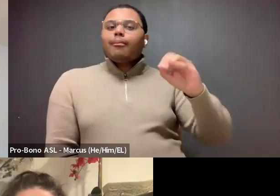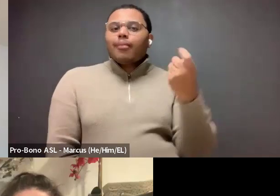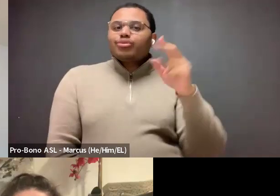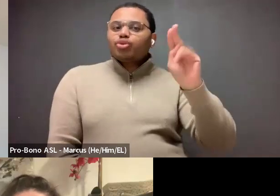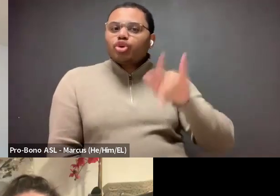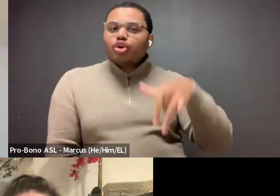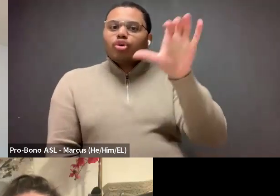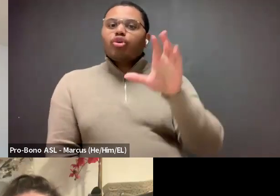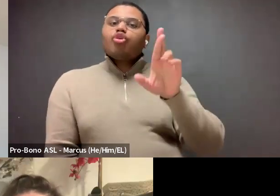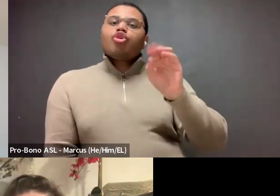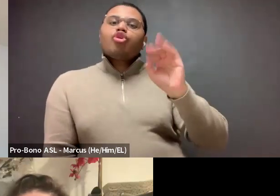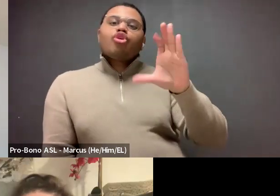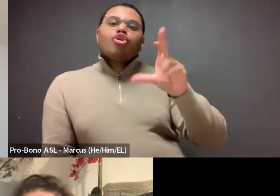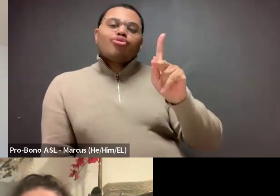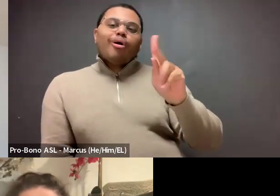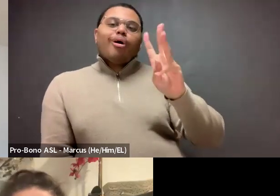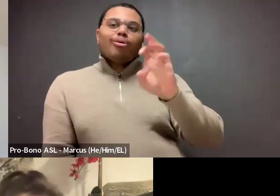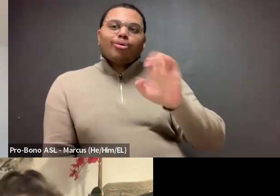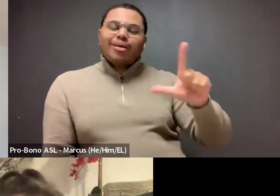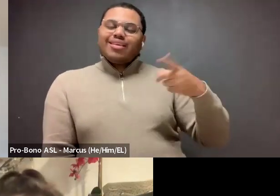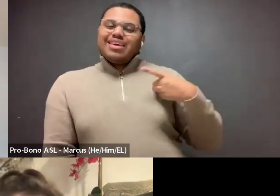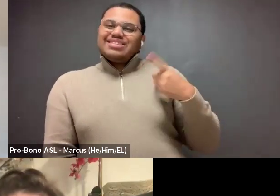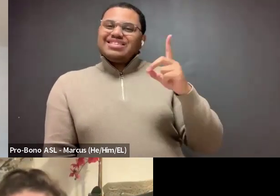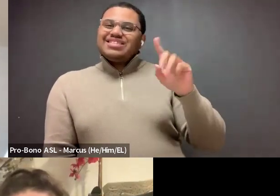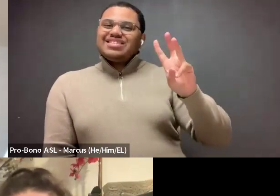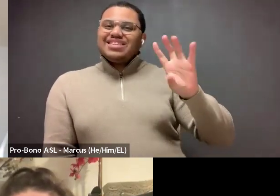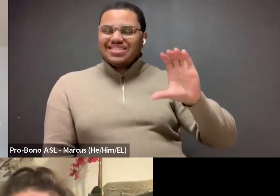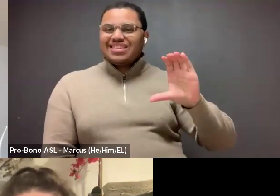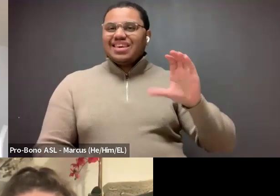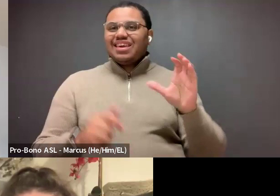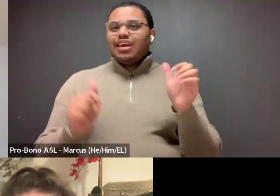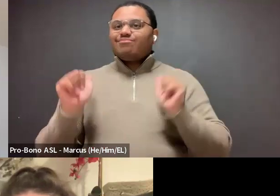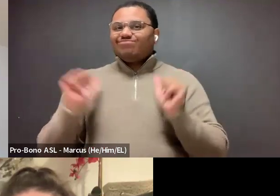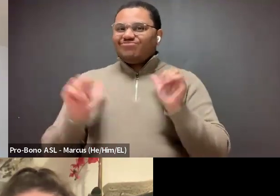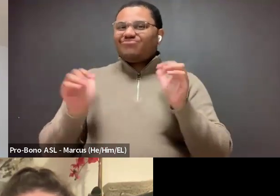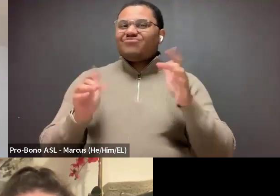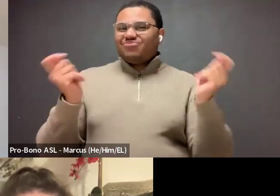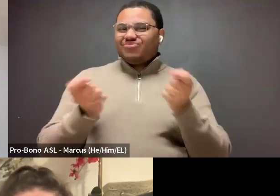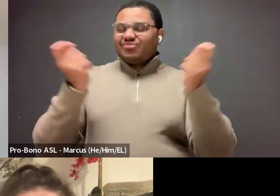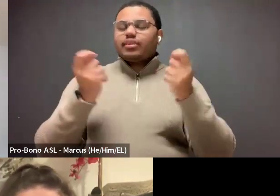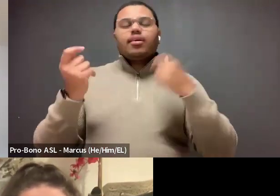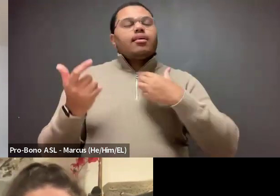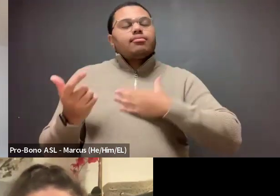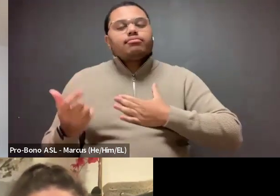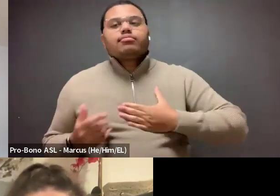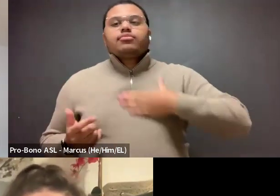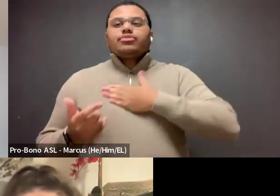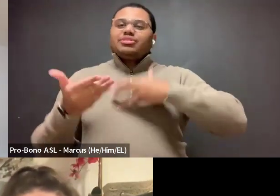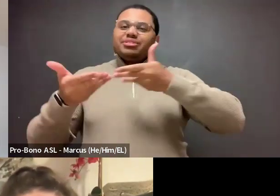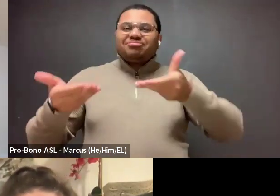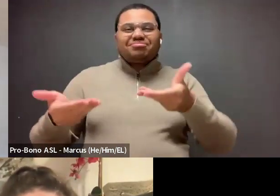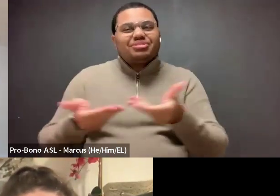Black Theater and Arts Festival. It is my pleasure to introduce you to the incredible sunshine